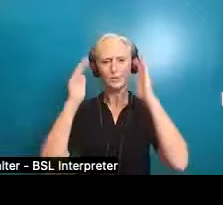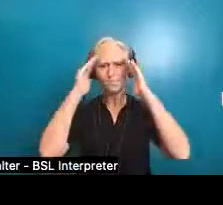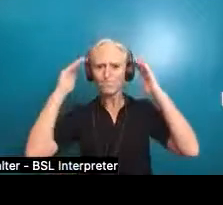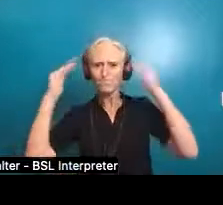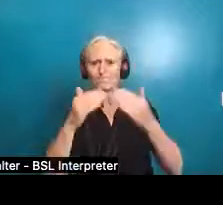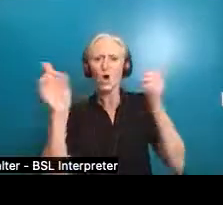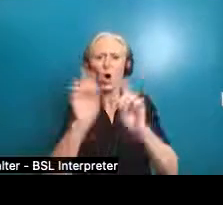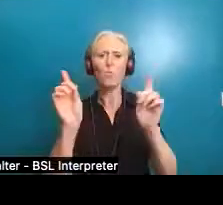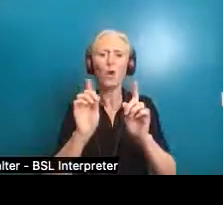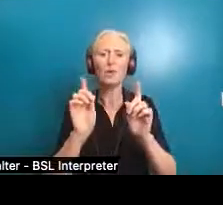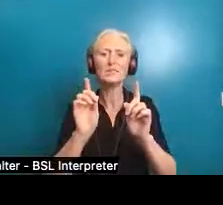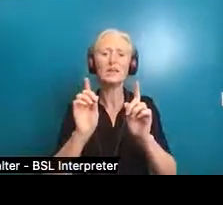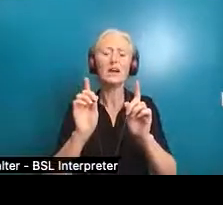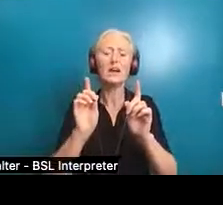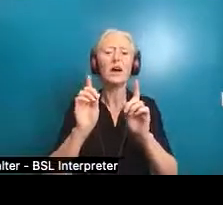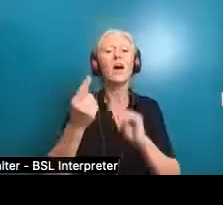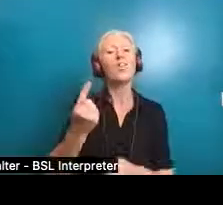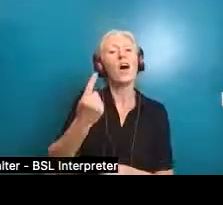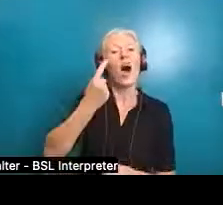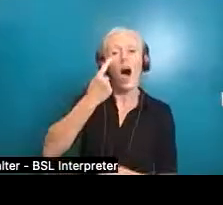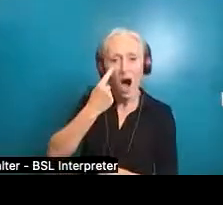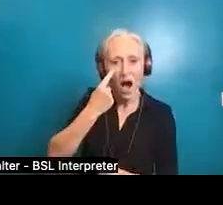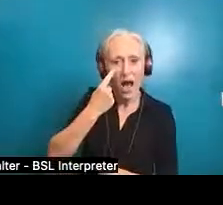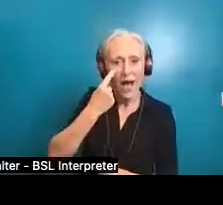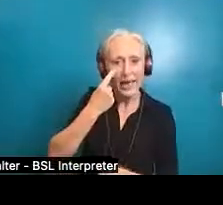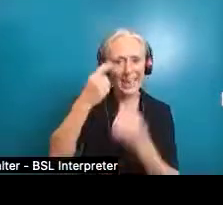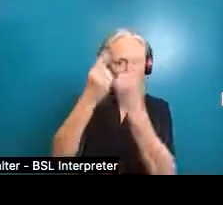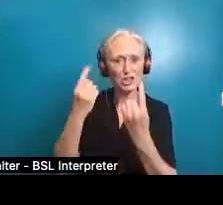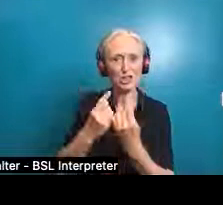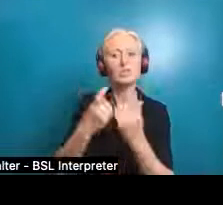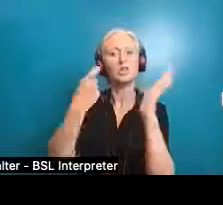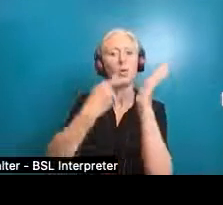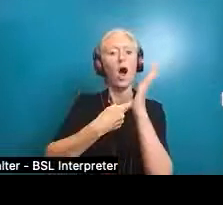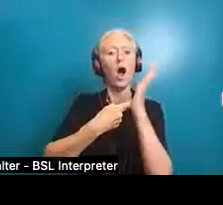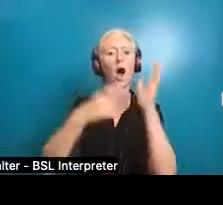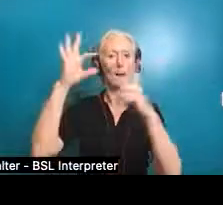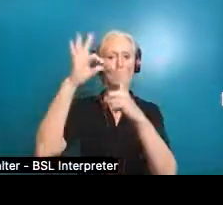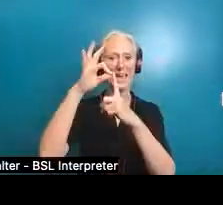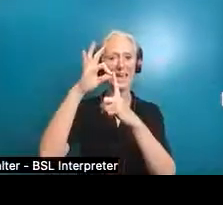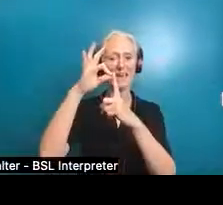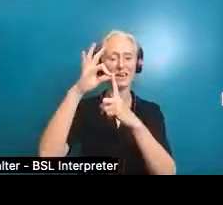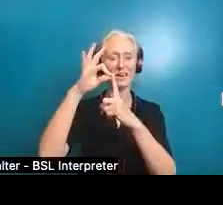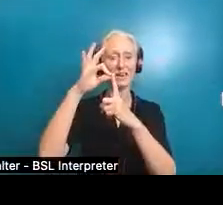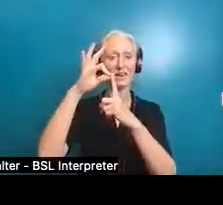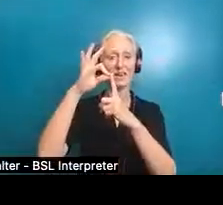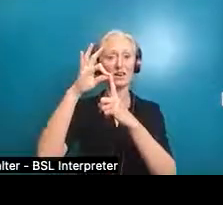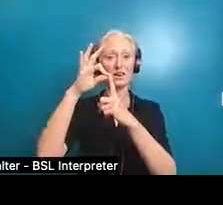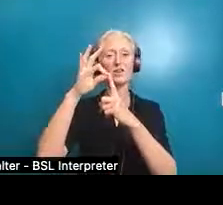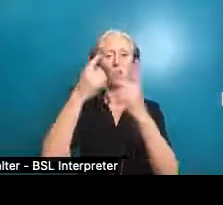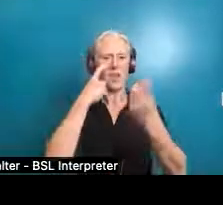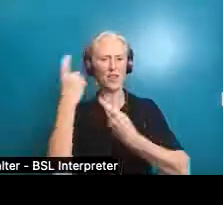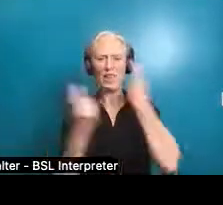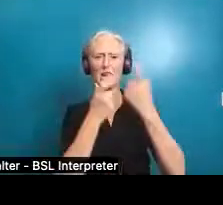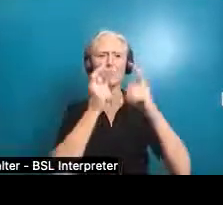the eye problem, so retinitis pigmentosa, and the treatments and the new therapies that are